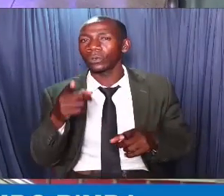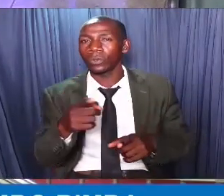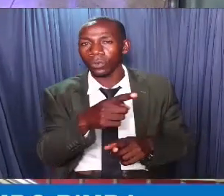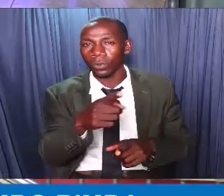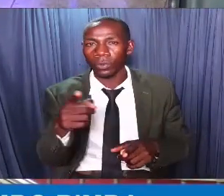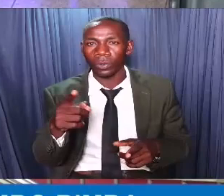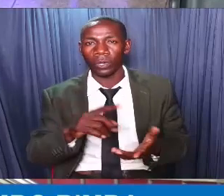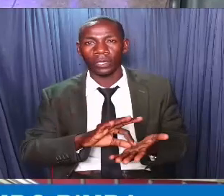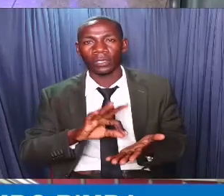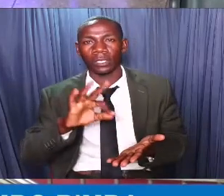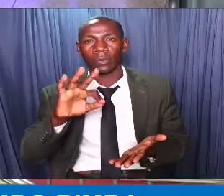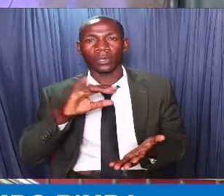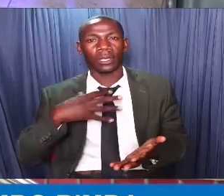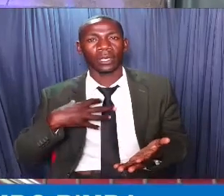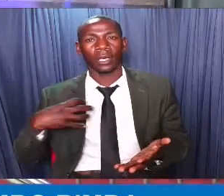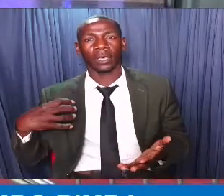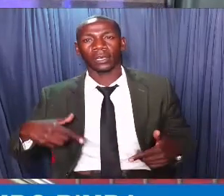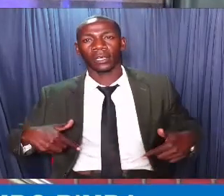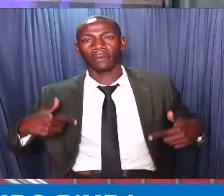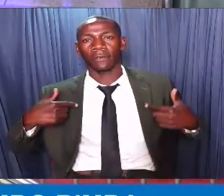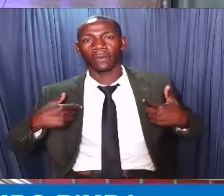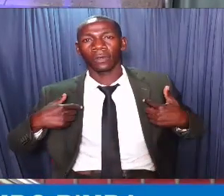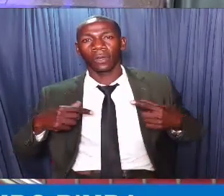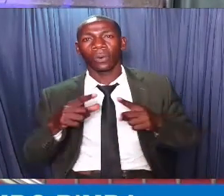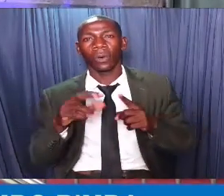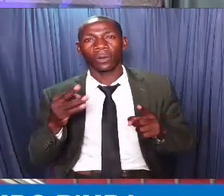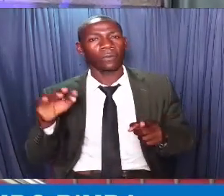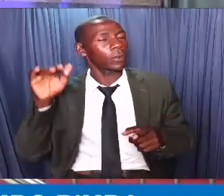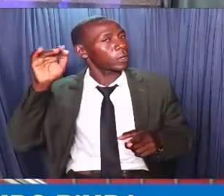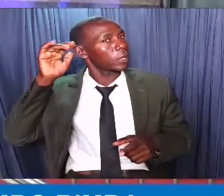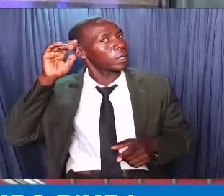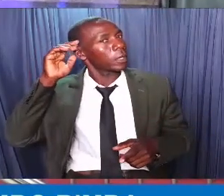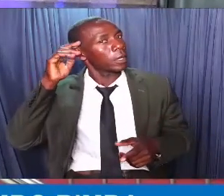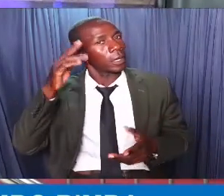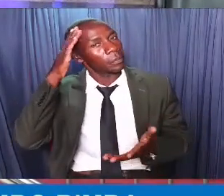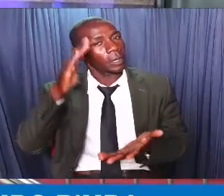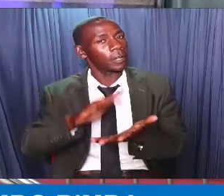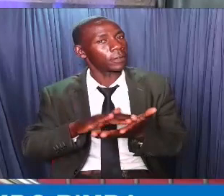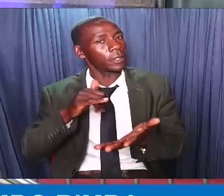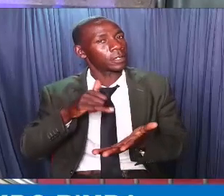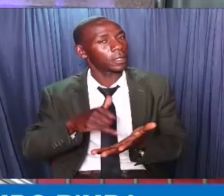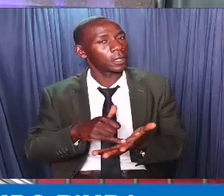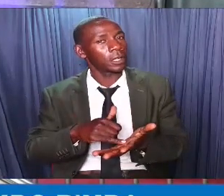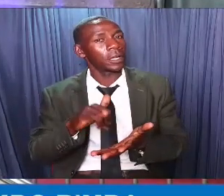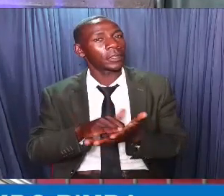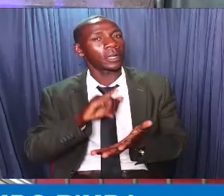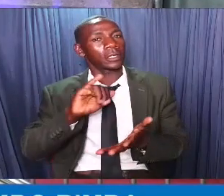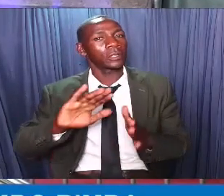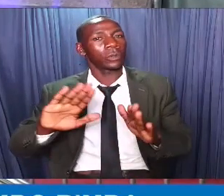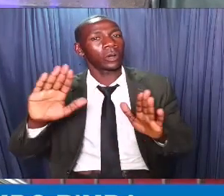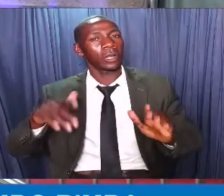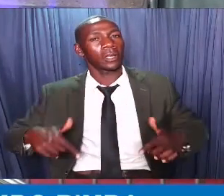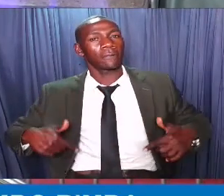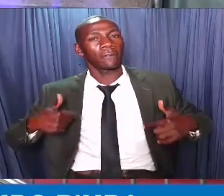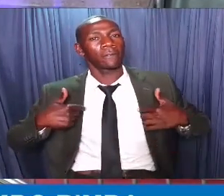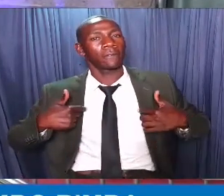you. Ndio roho na ndio uzima. They are the spirit and life. Na Mungu kilisikia. When you hear the word of God. Na kuliamini. And believe in it. Hiyo ndio uzima wako. That is your